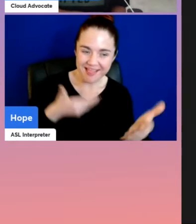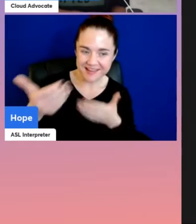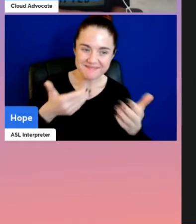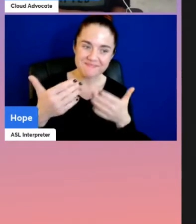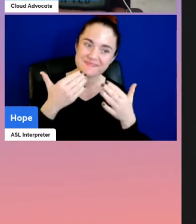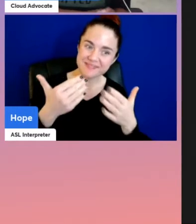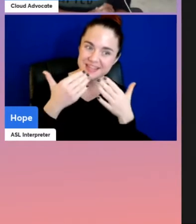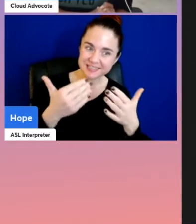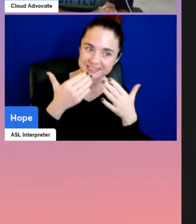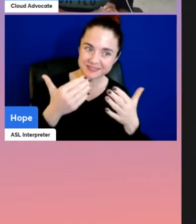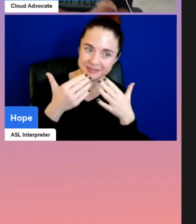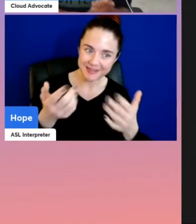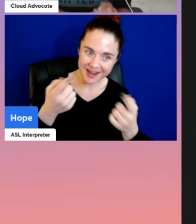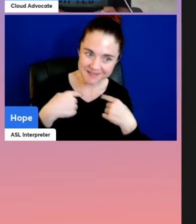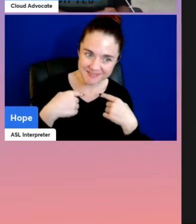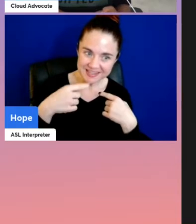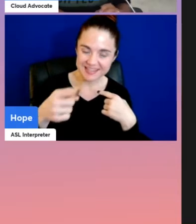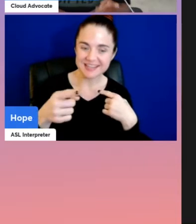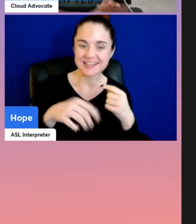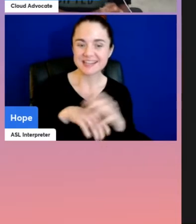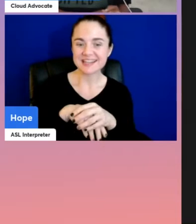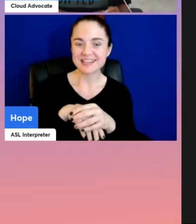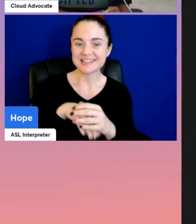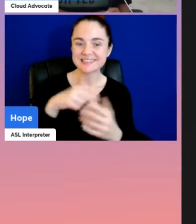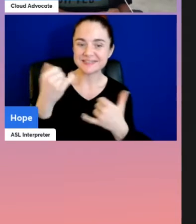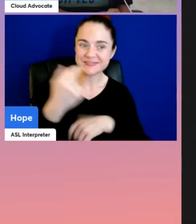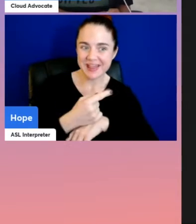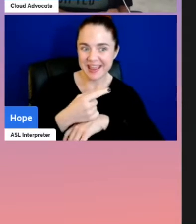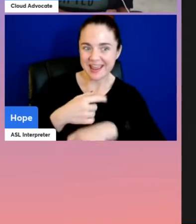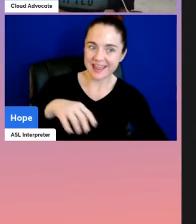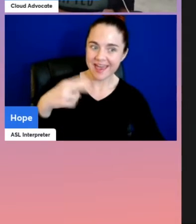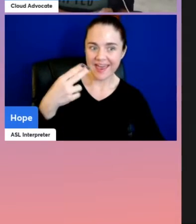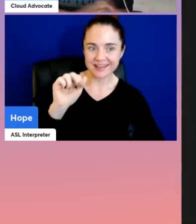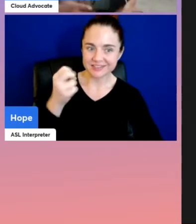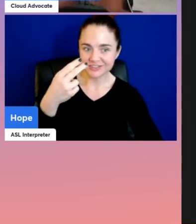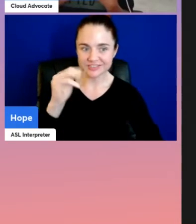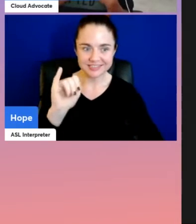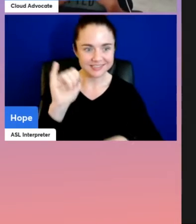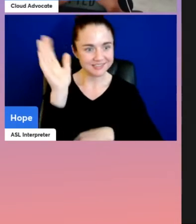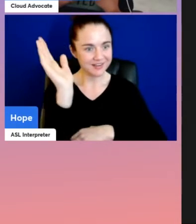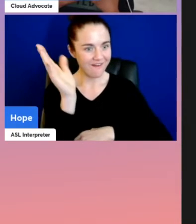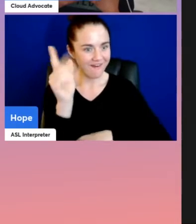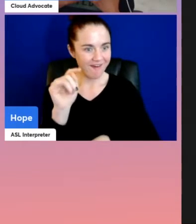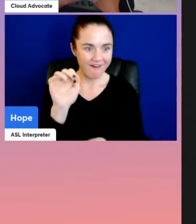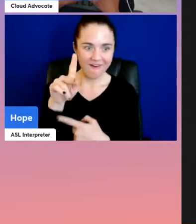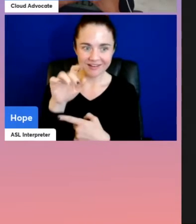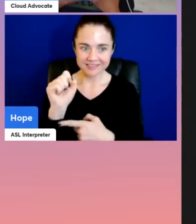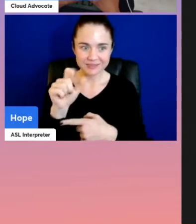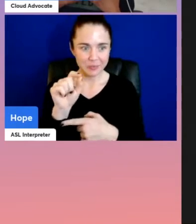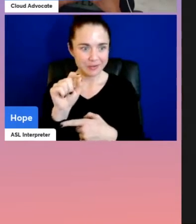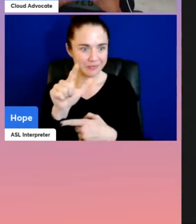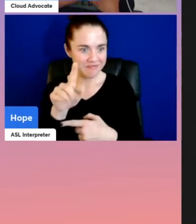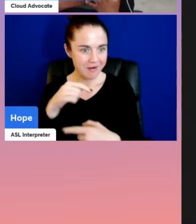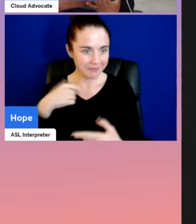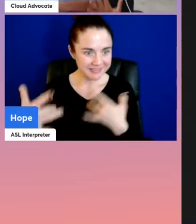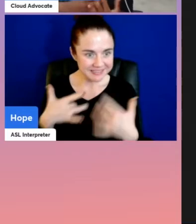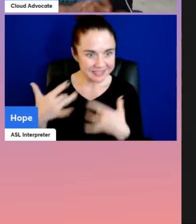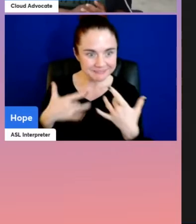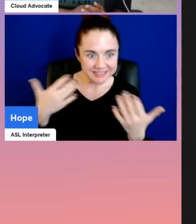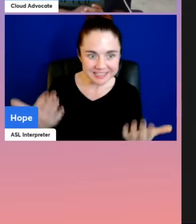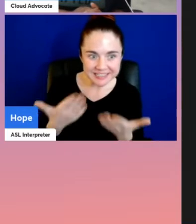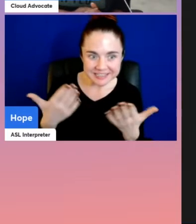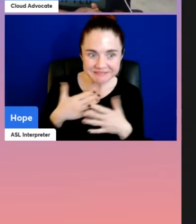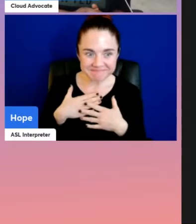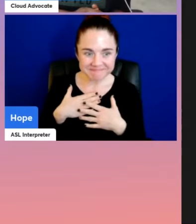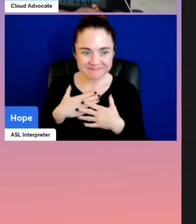for coming to hang out at HashiTalk 2024. I'm super excited to be here. This is my first